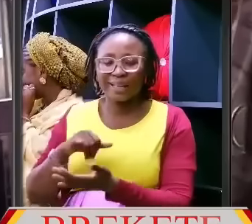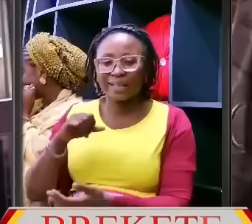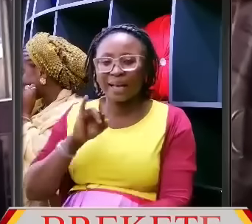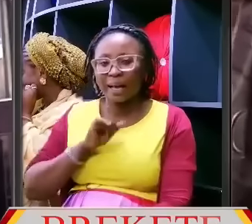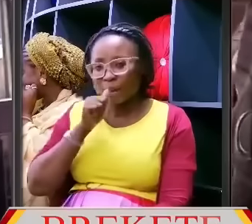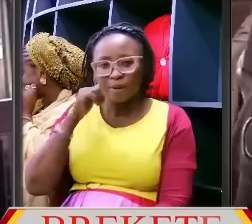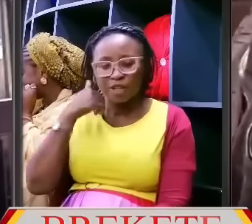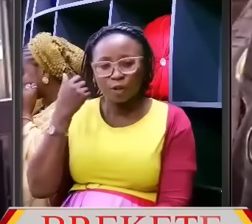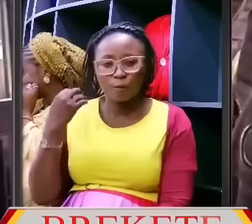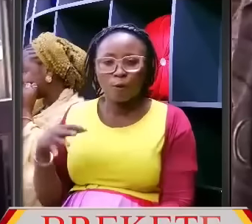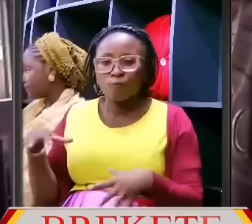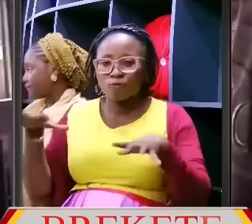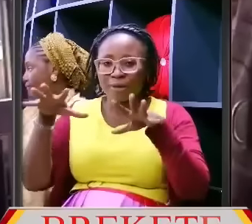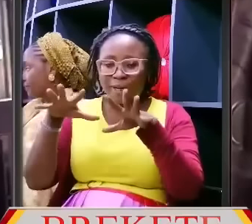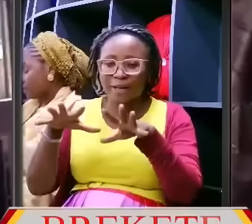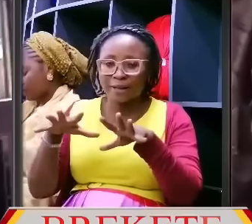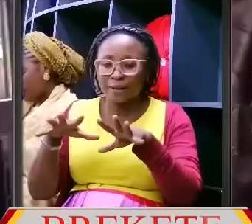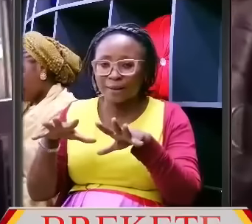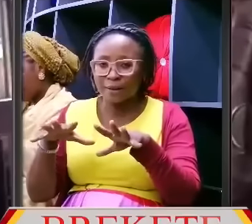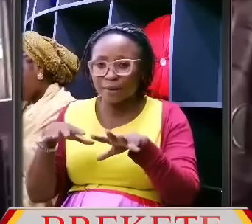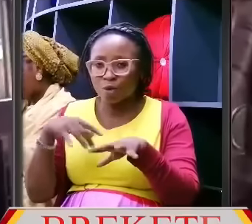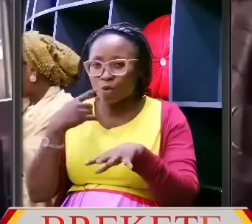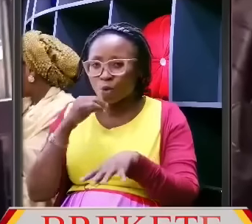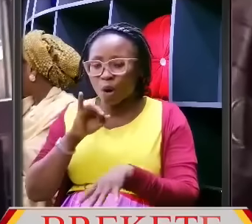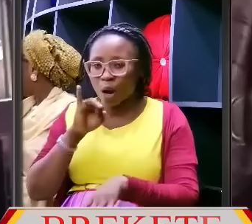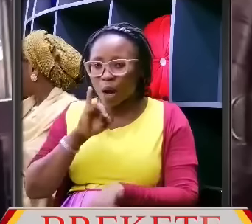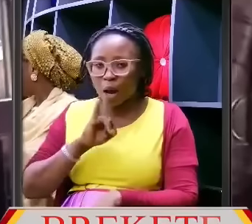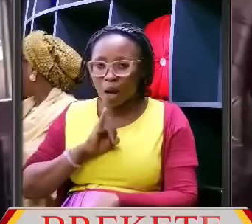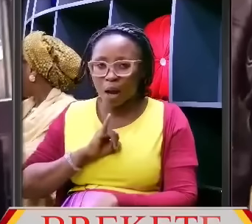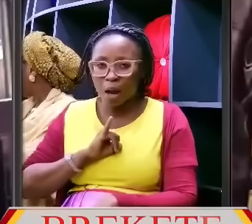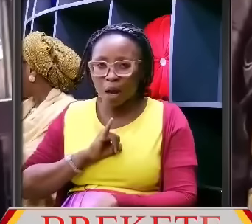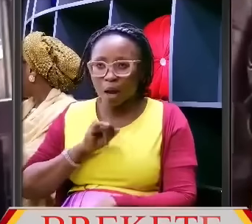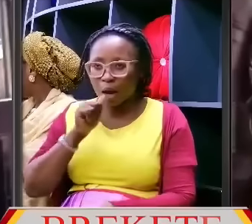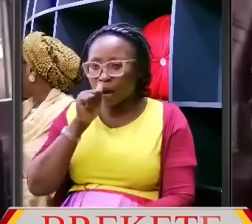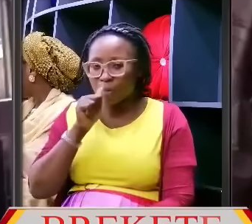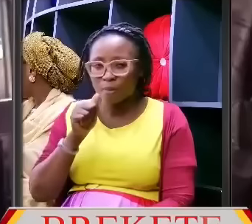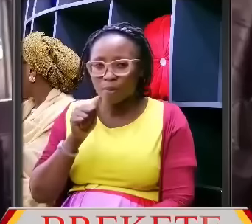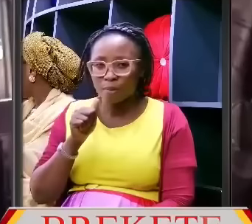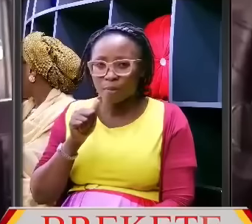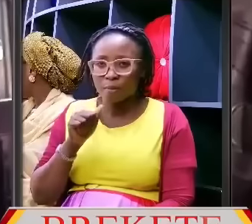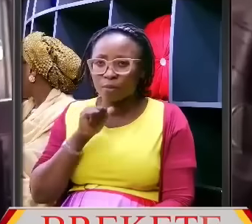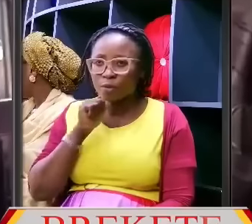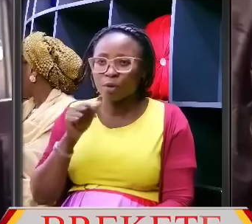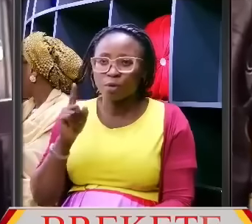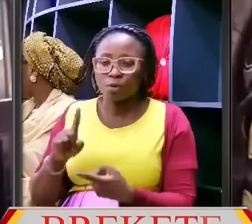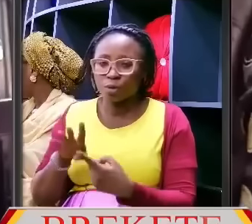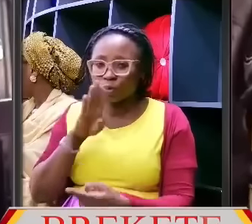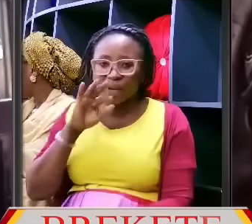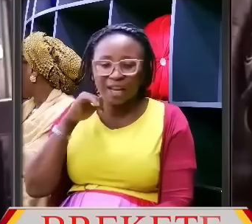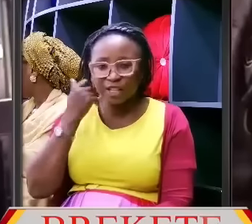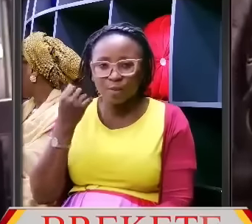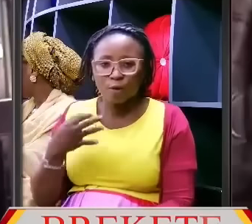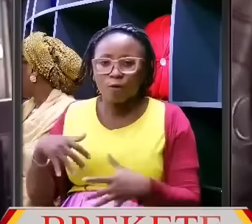So, Emimekia. So, who is he? When God says it's a shame of crowd, who is he not to be ashamed of